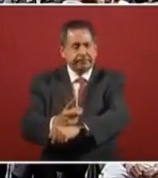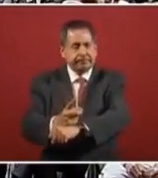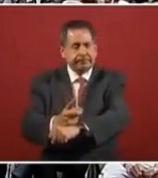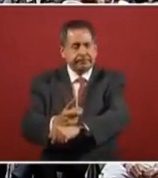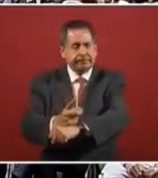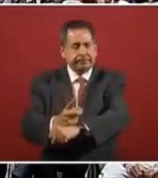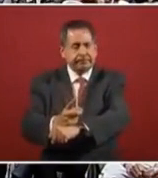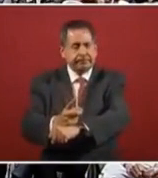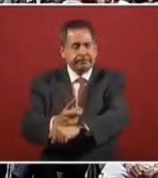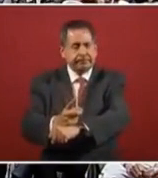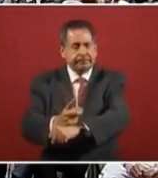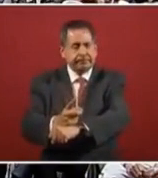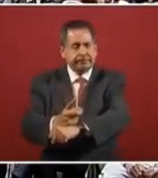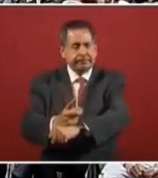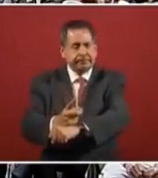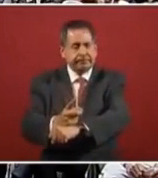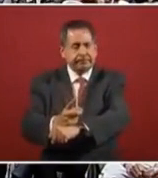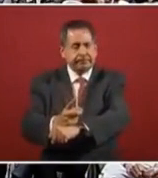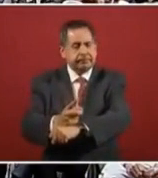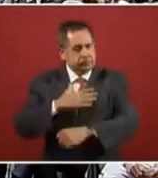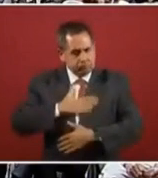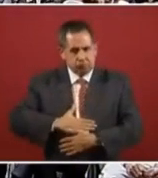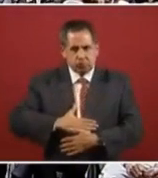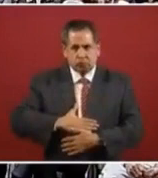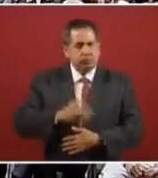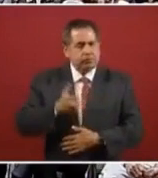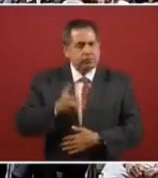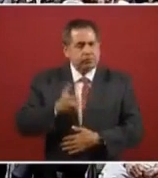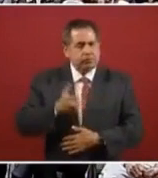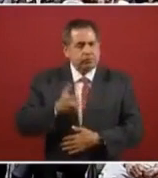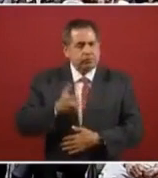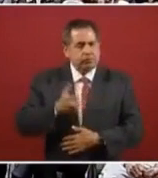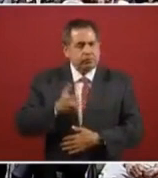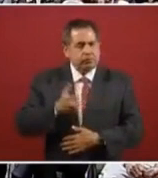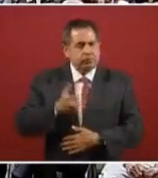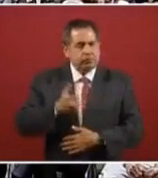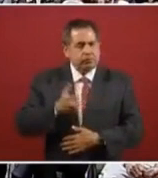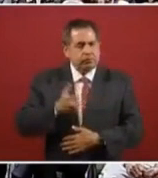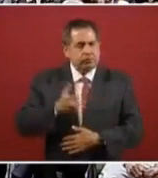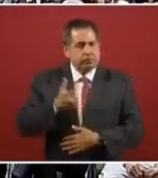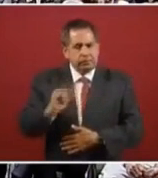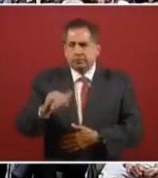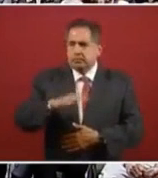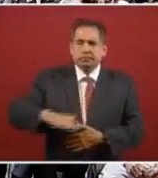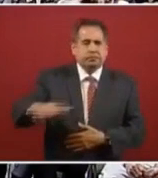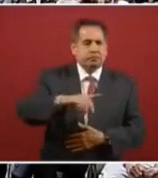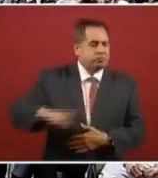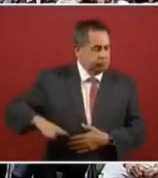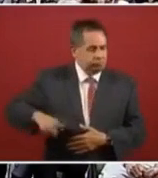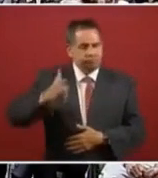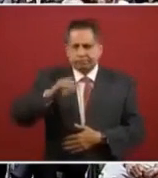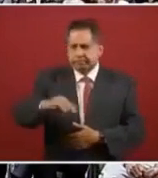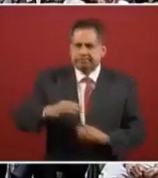in as a way of life and and a way for the government